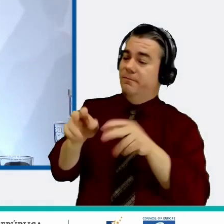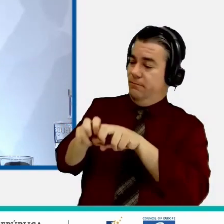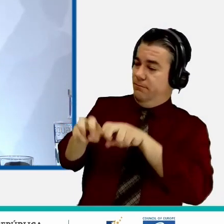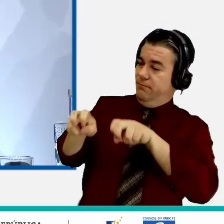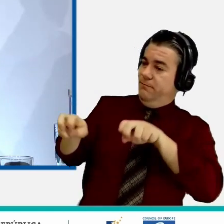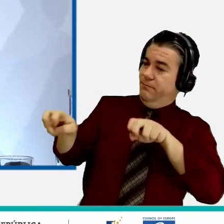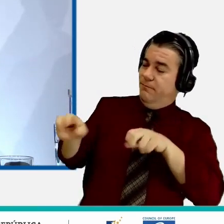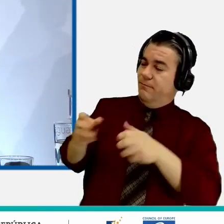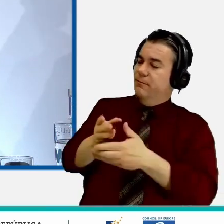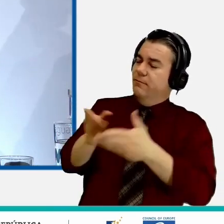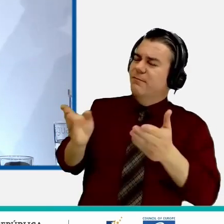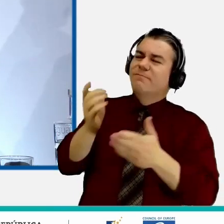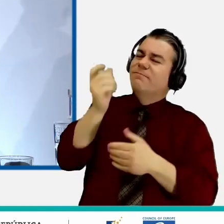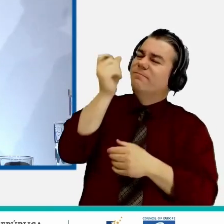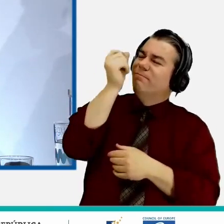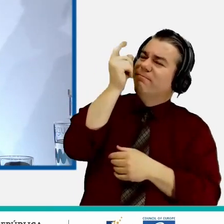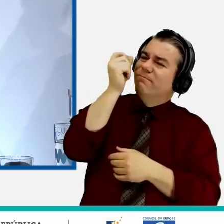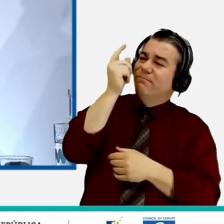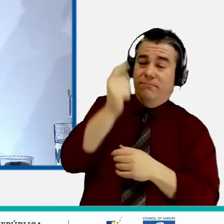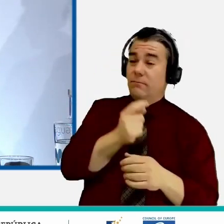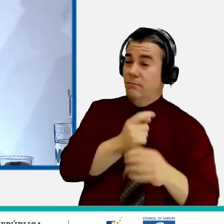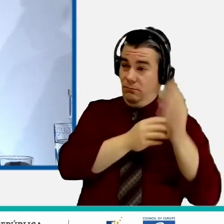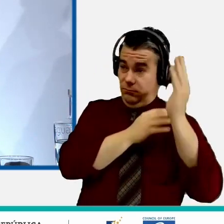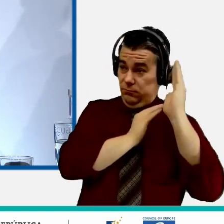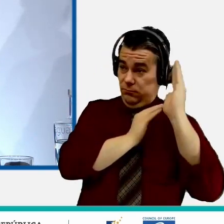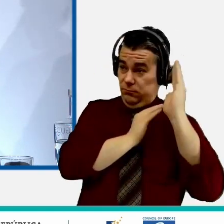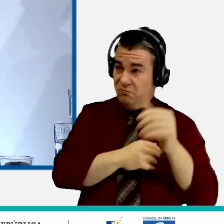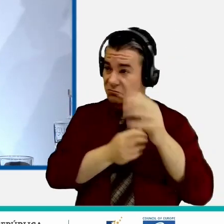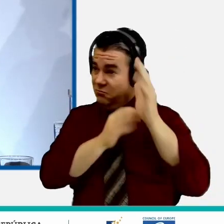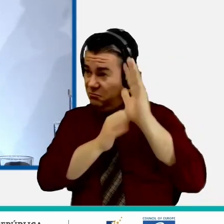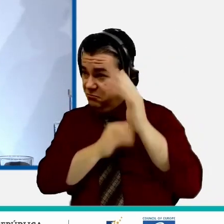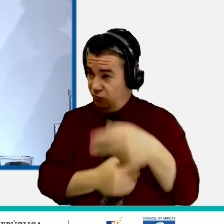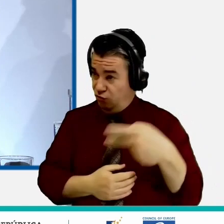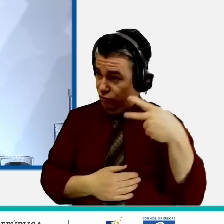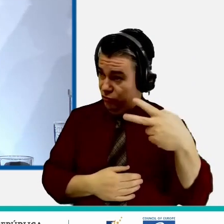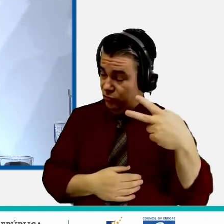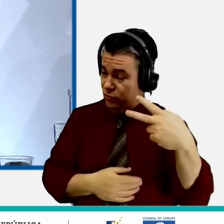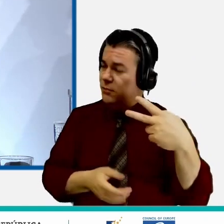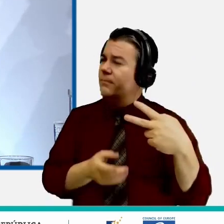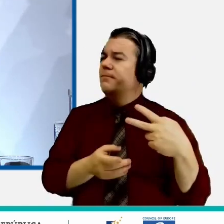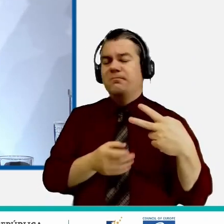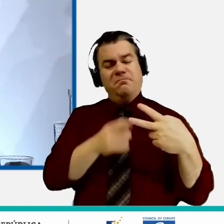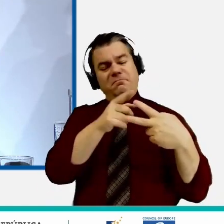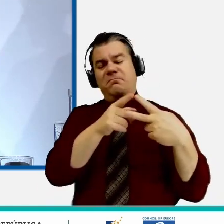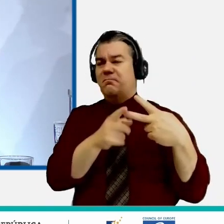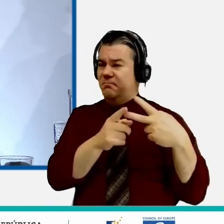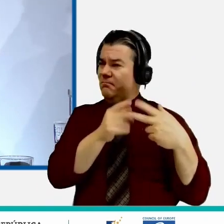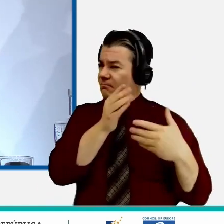the principles which the two keynote speakers brought up as key principles of the roadmap, which